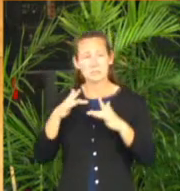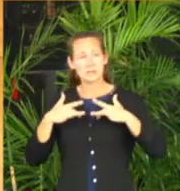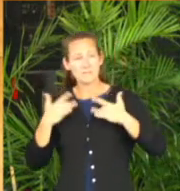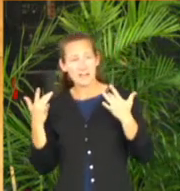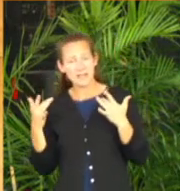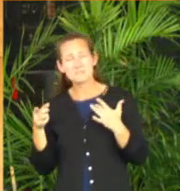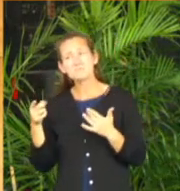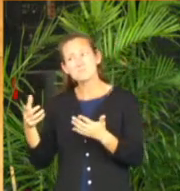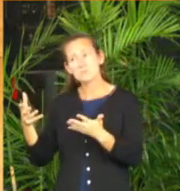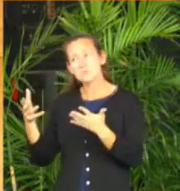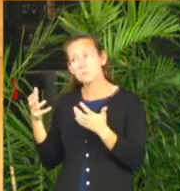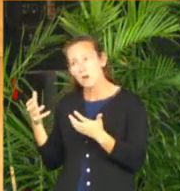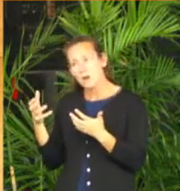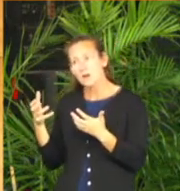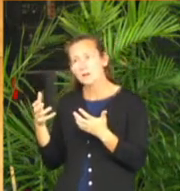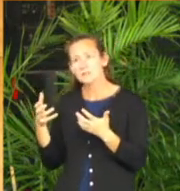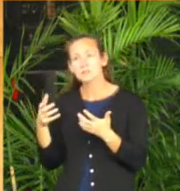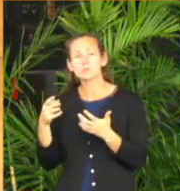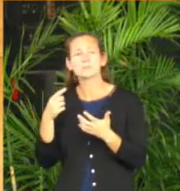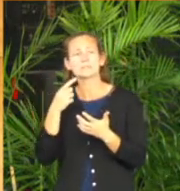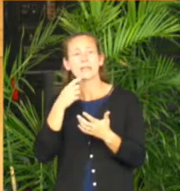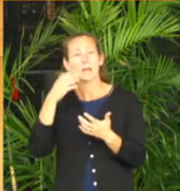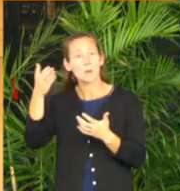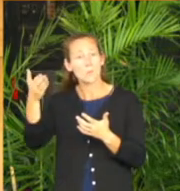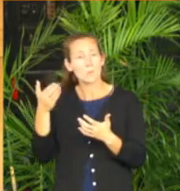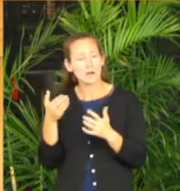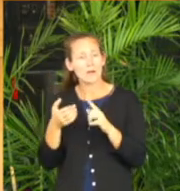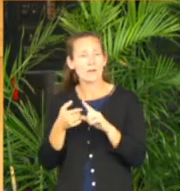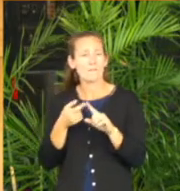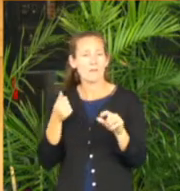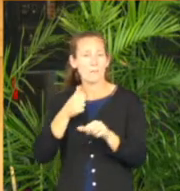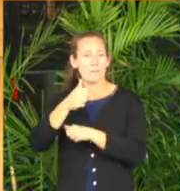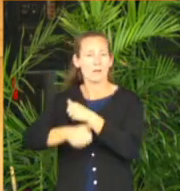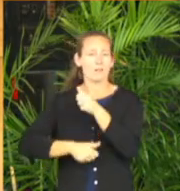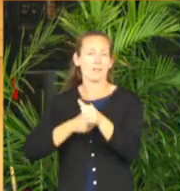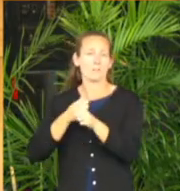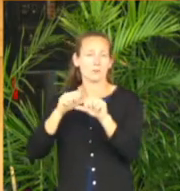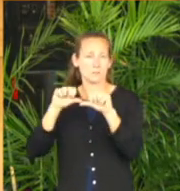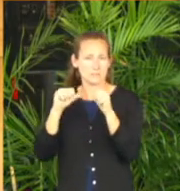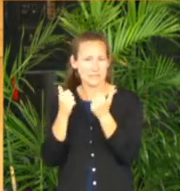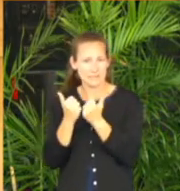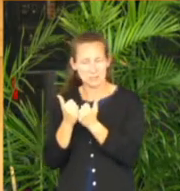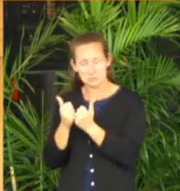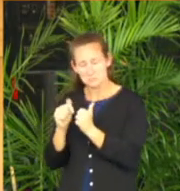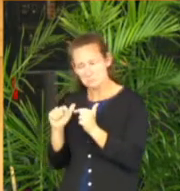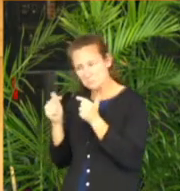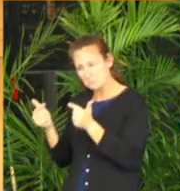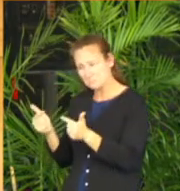to extend to you a welcome from your Alumni Association, Ms. Thomas.